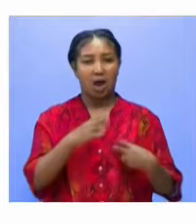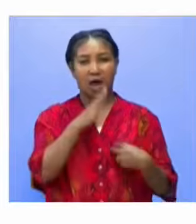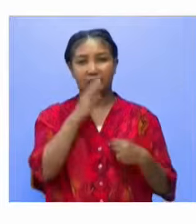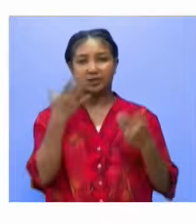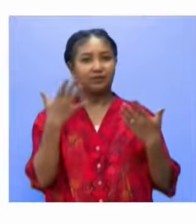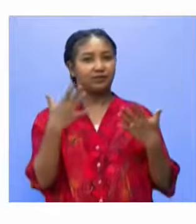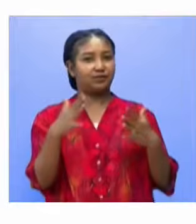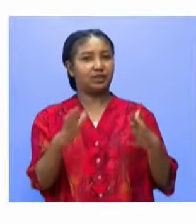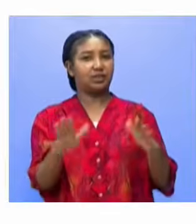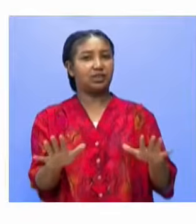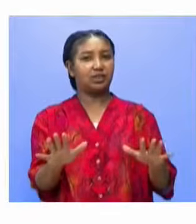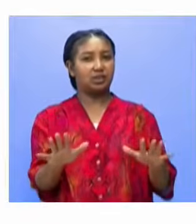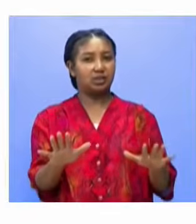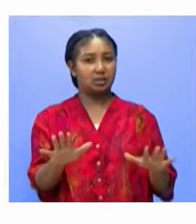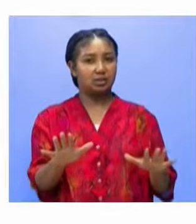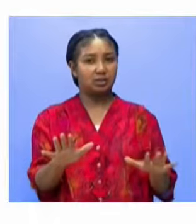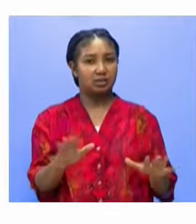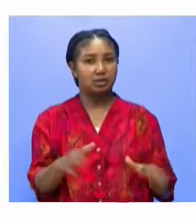finished